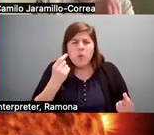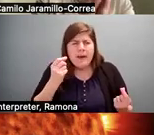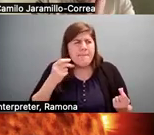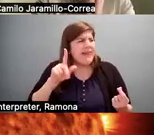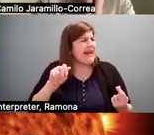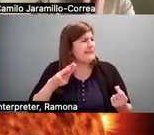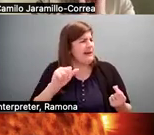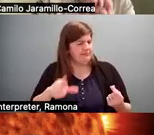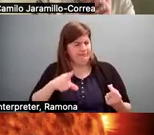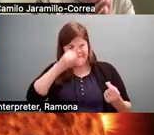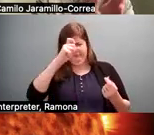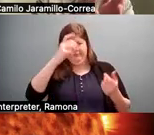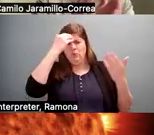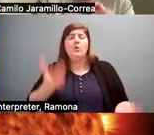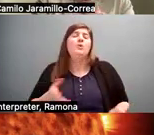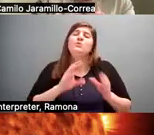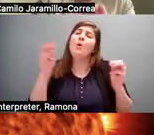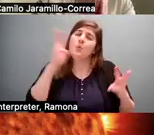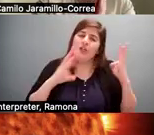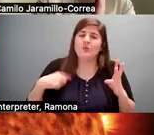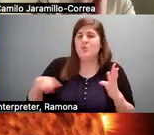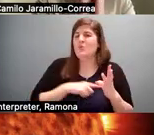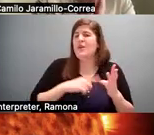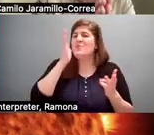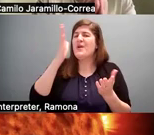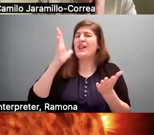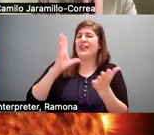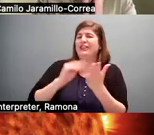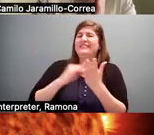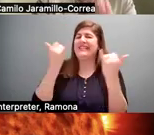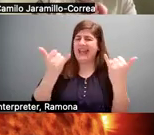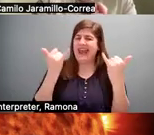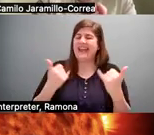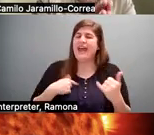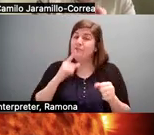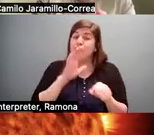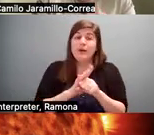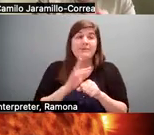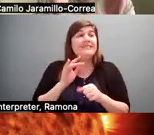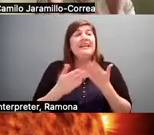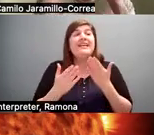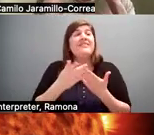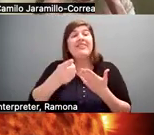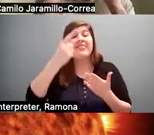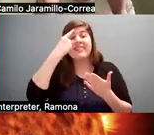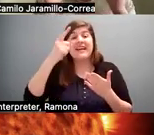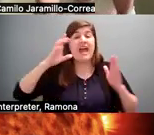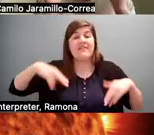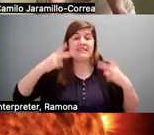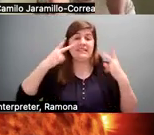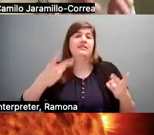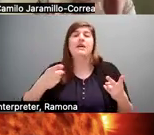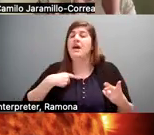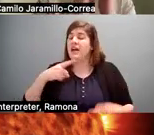plasma is, don't worry, we're going to learn that today. And I promise you that even if you don't think you've seen a plasma, I